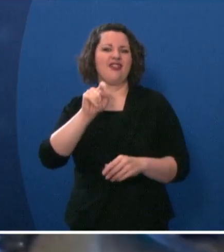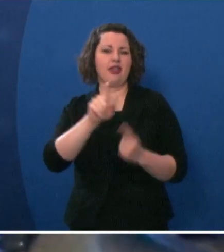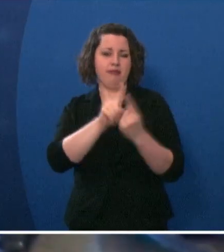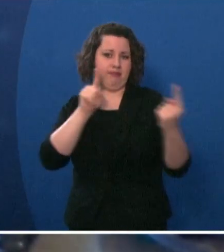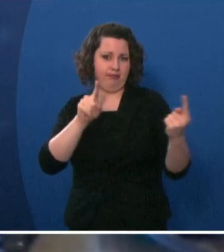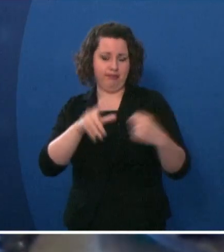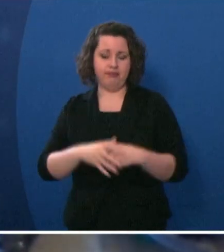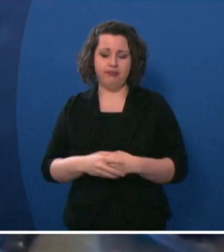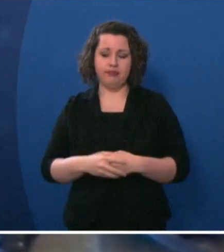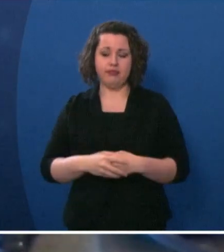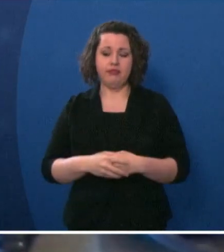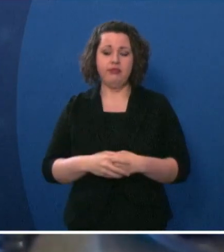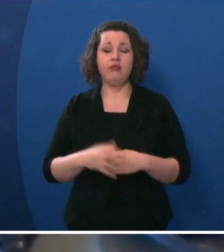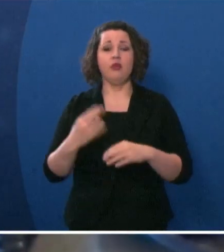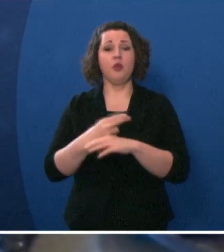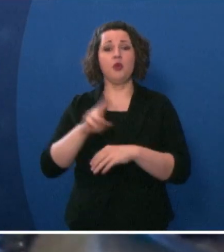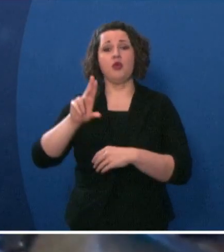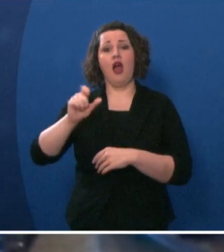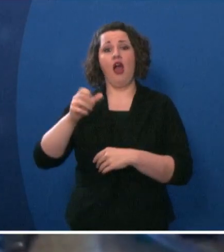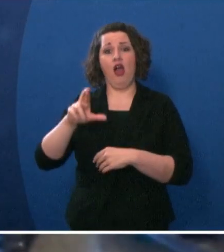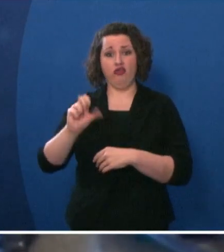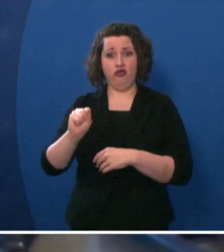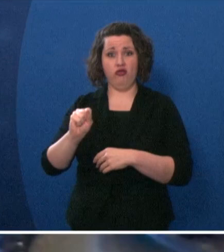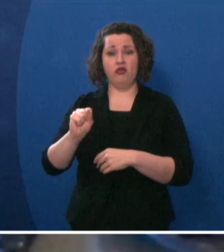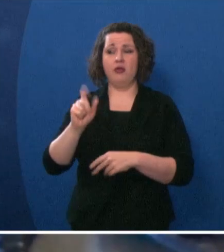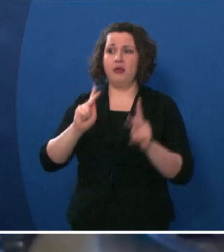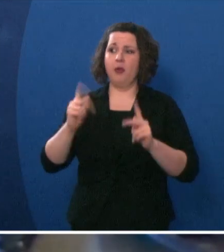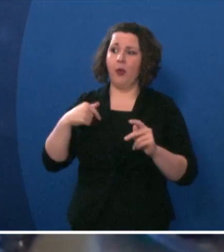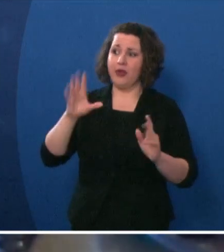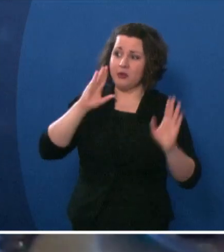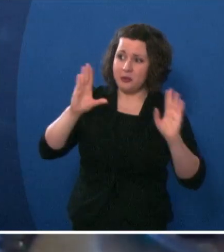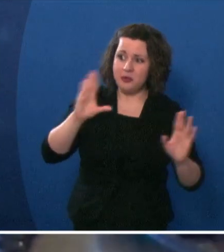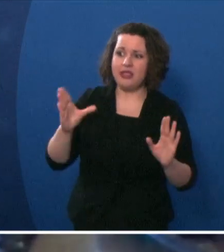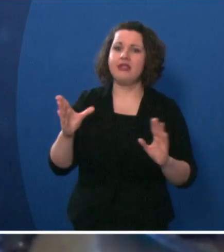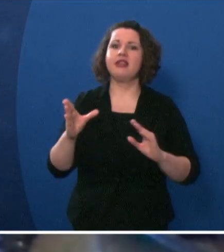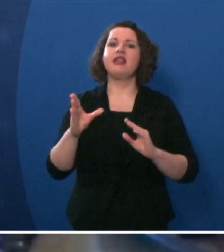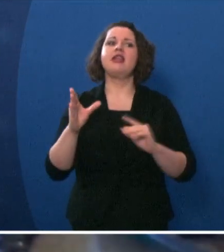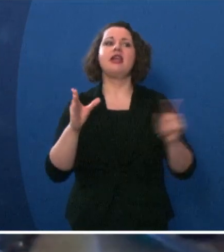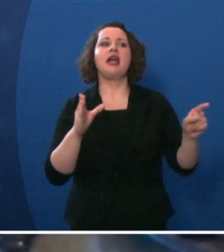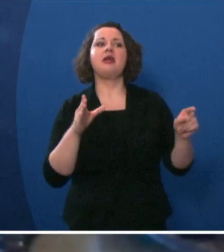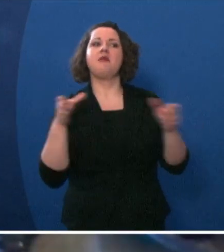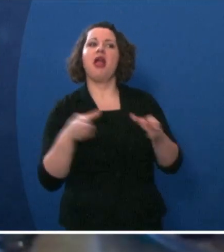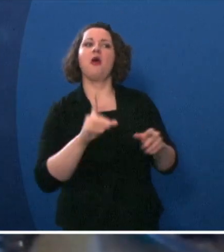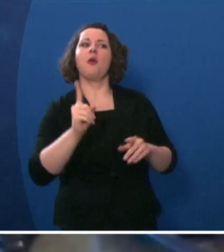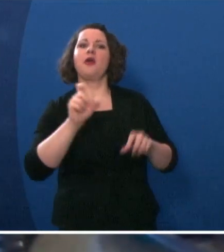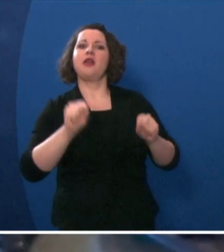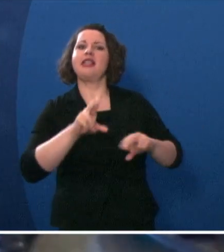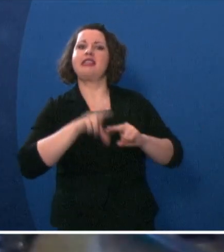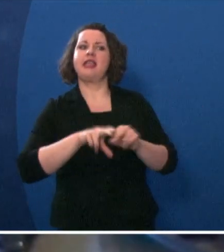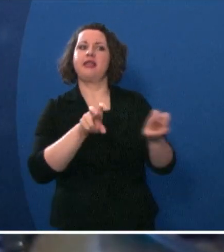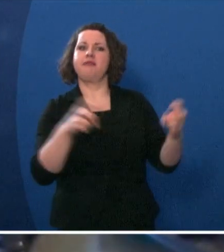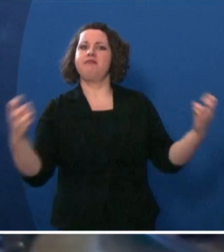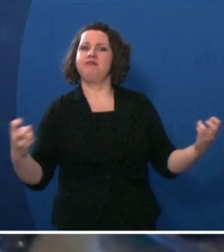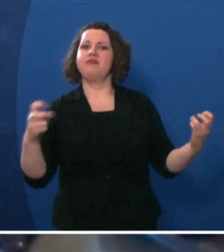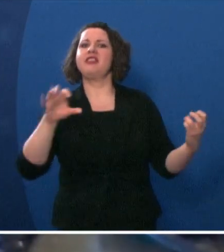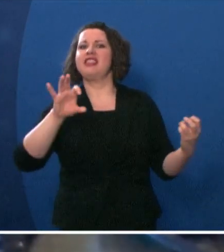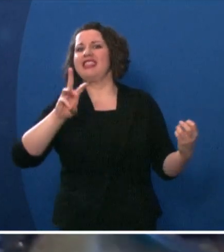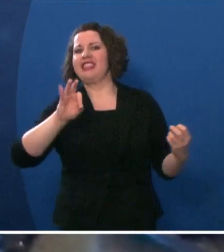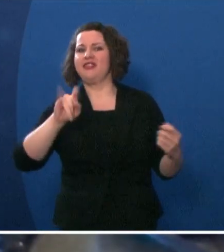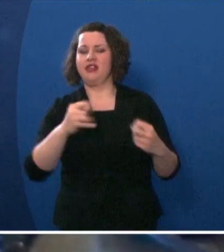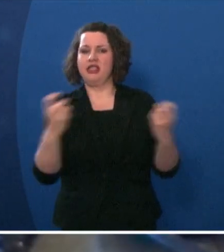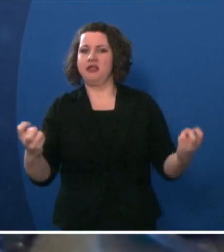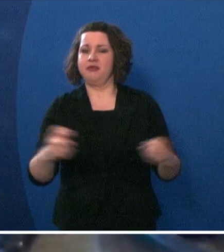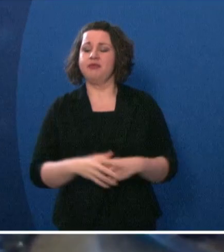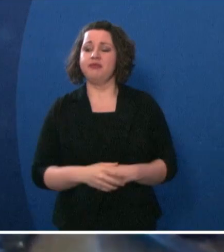also utilize ushers in each auditorium to greet and seat groups 6 foot apart. We'll schedule showtimes